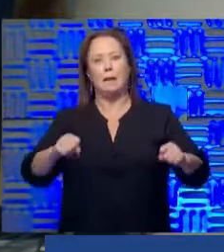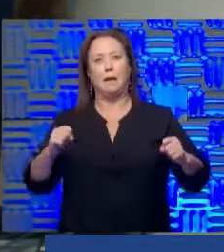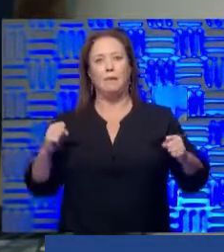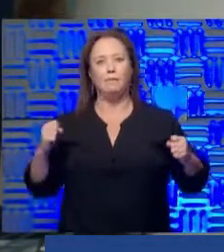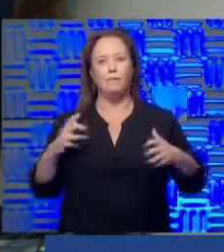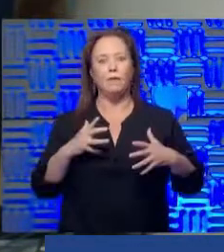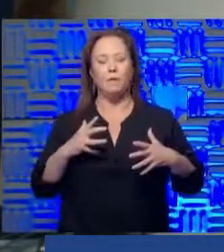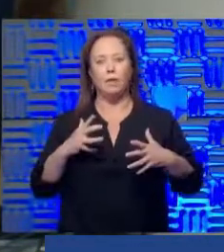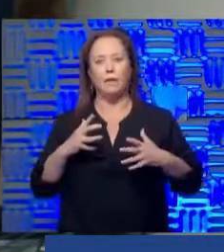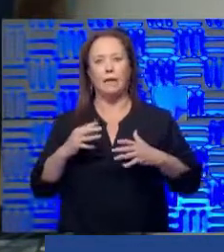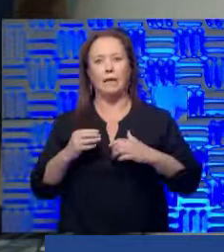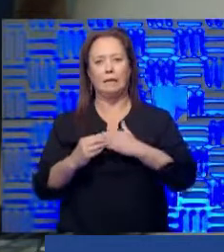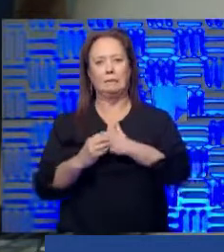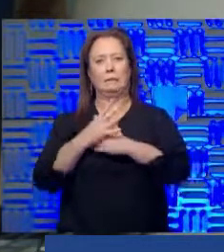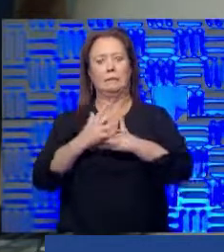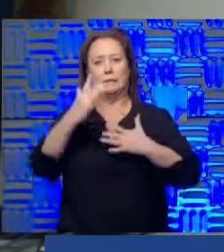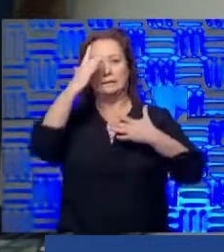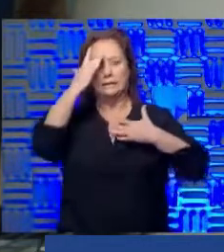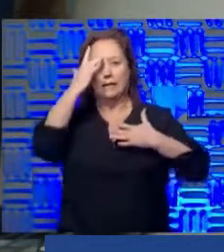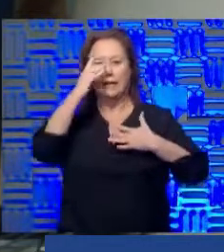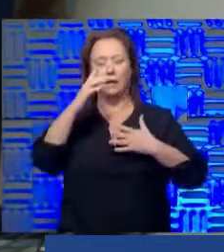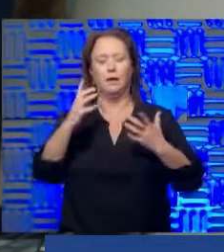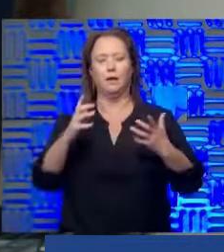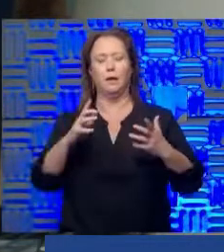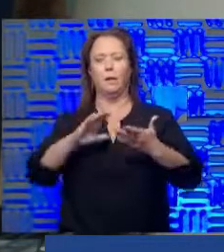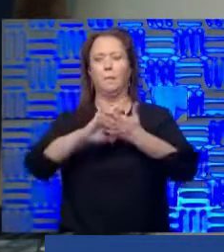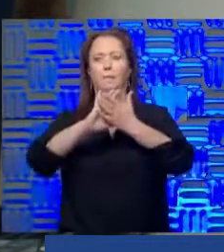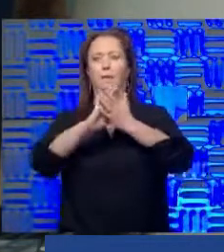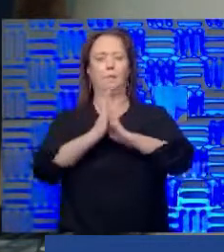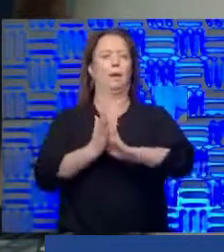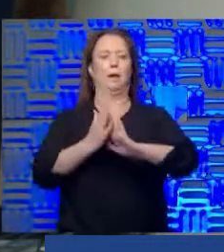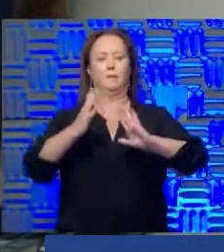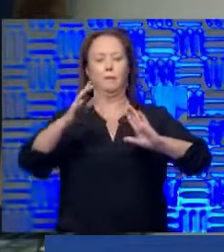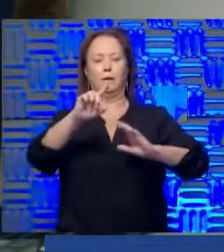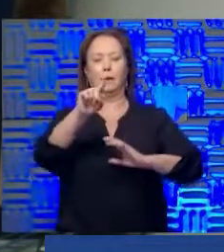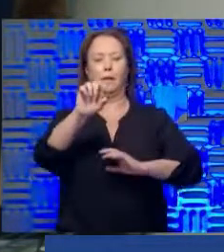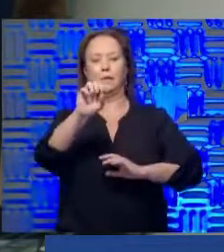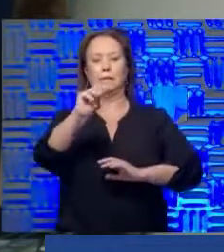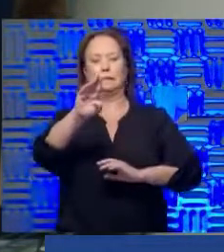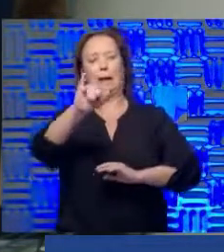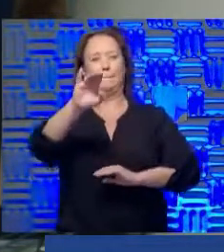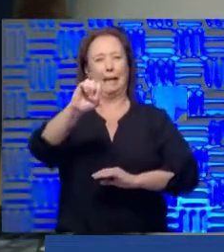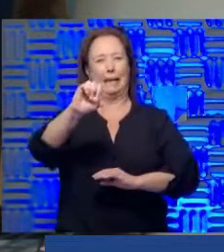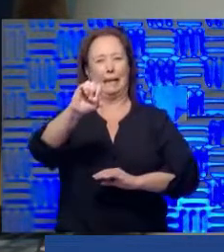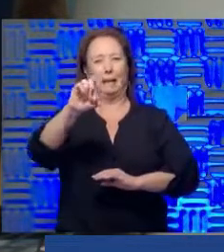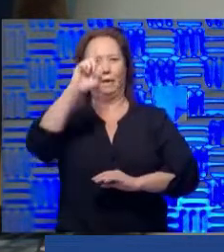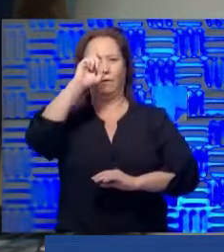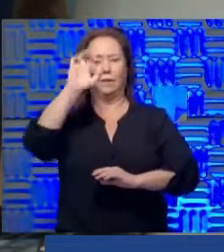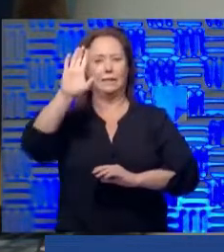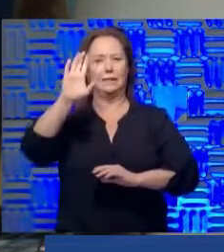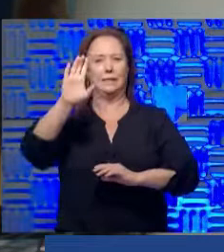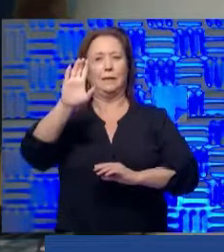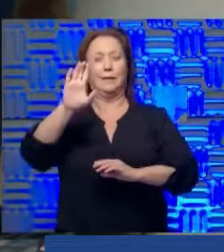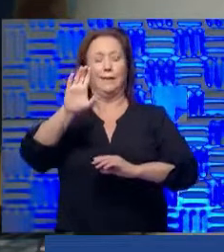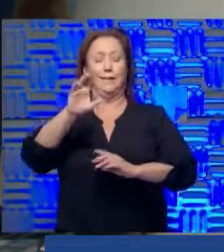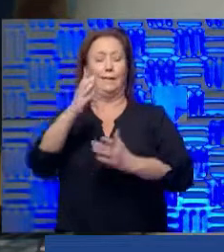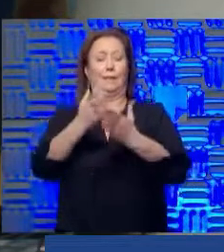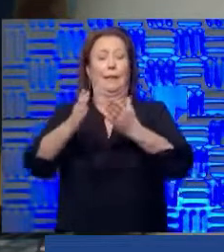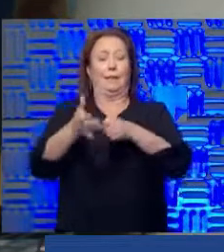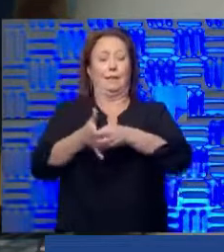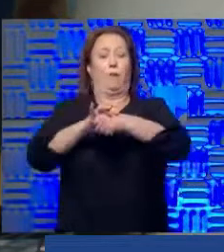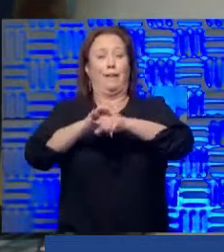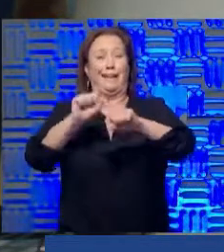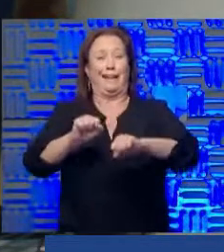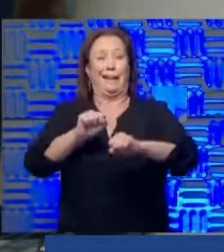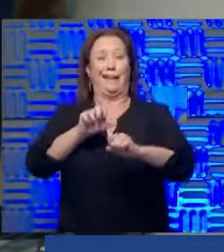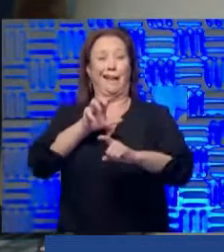being infected. It can be zombies that become a metaphor for this invisible alien, that could attack you. And we